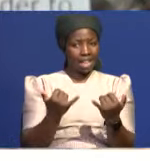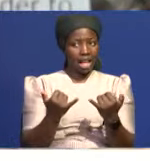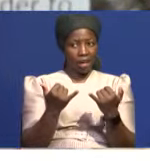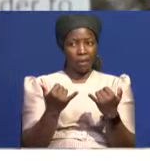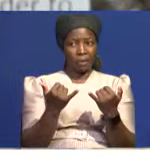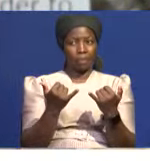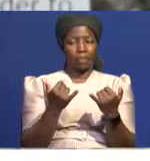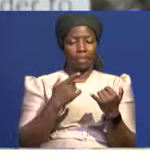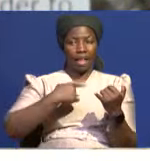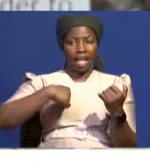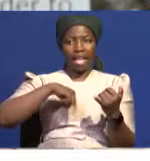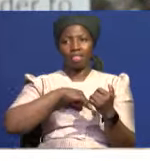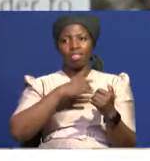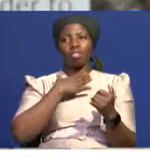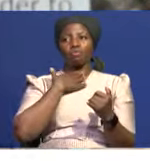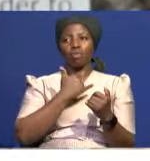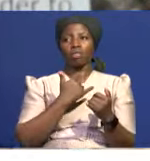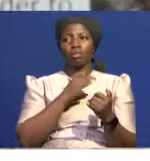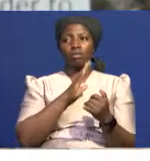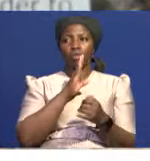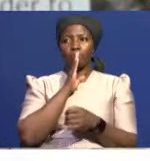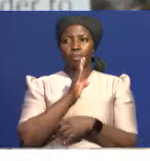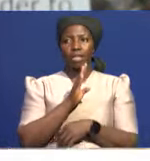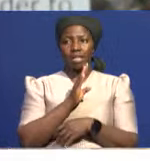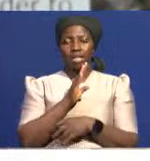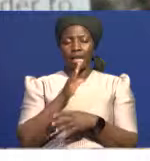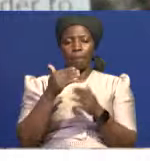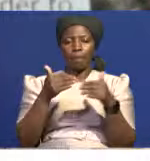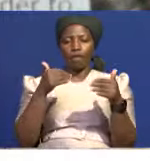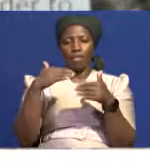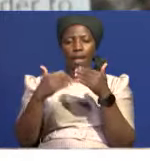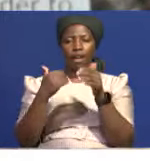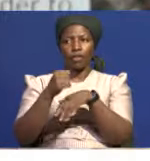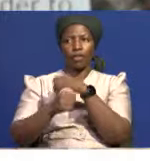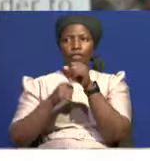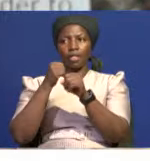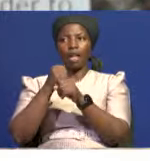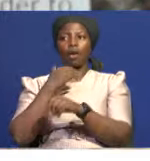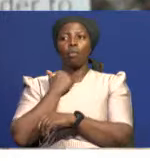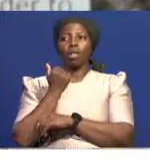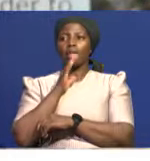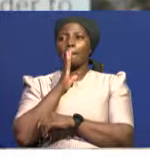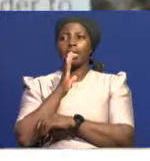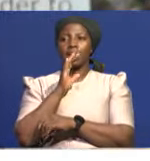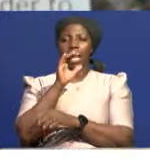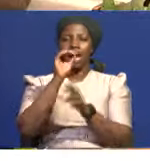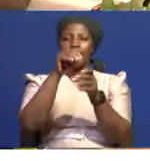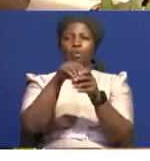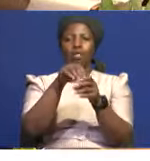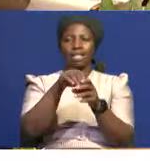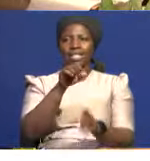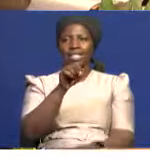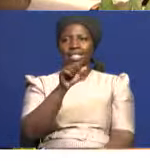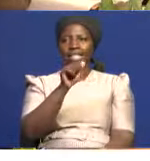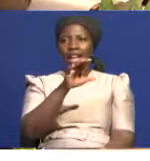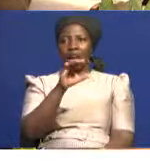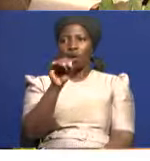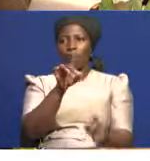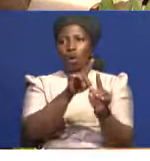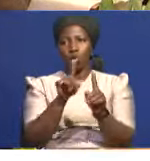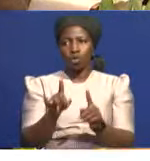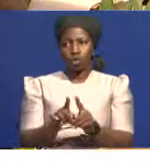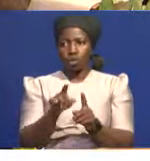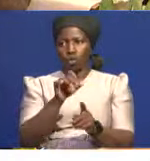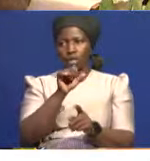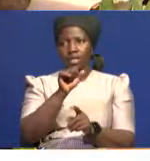that we want to be before the end of the year to be a deposit taking SACCO also. Wanachama wa chama cha akiba